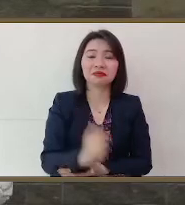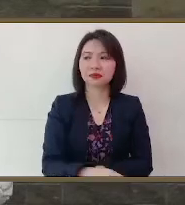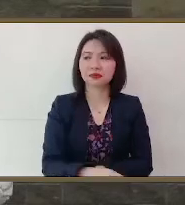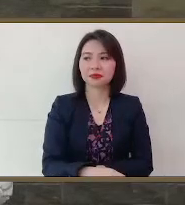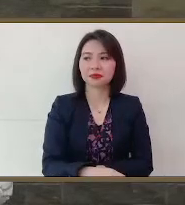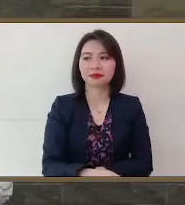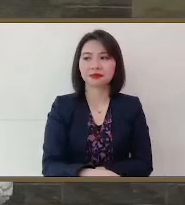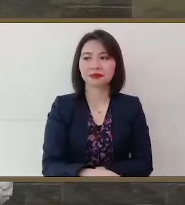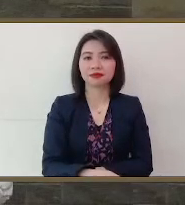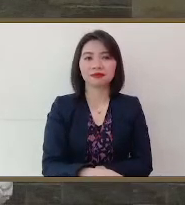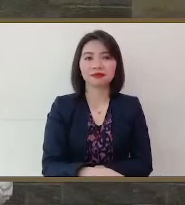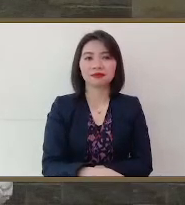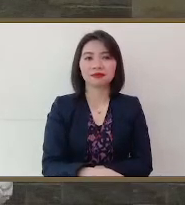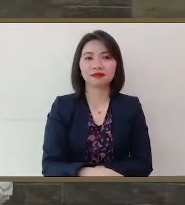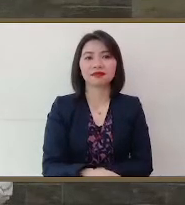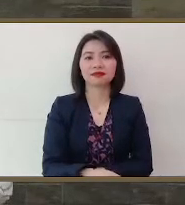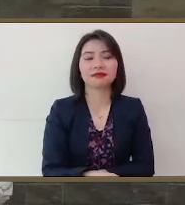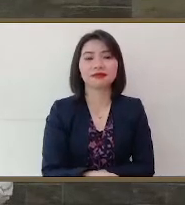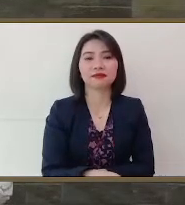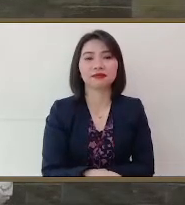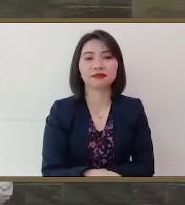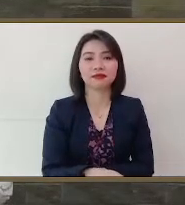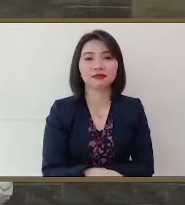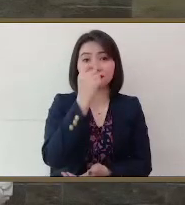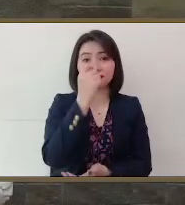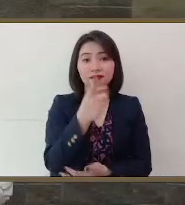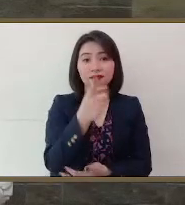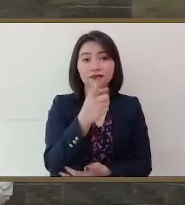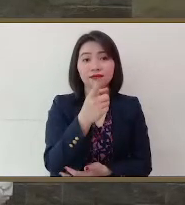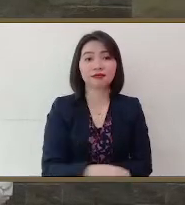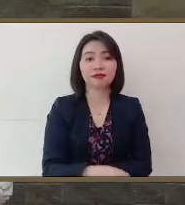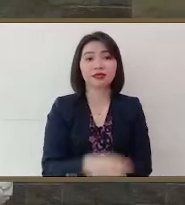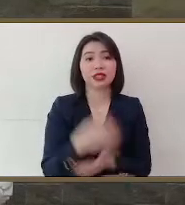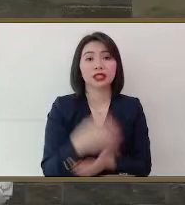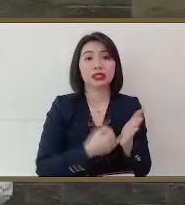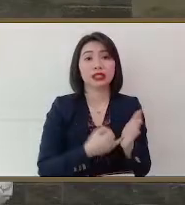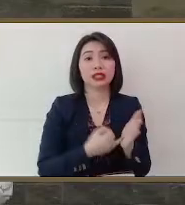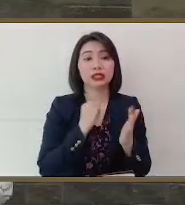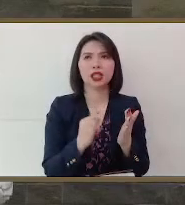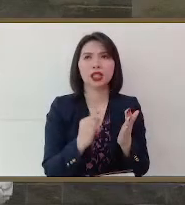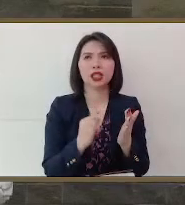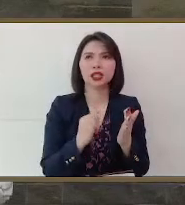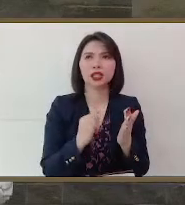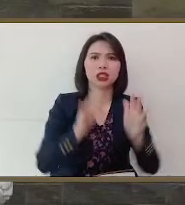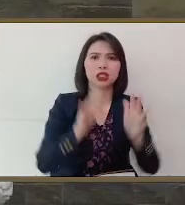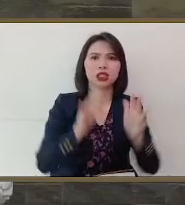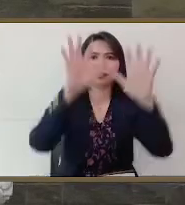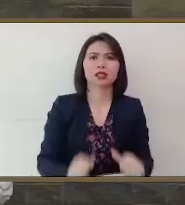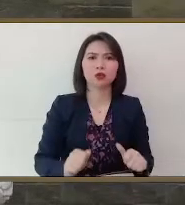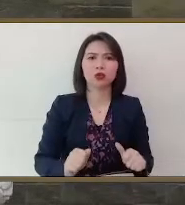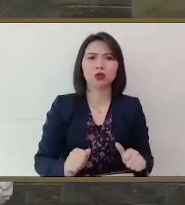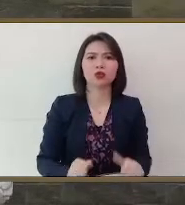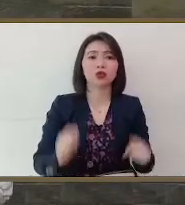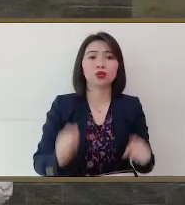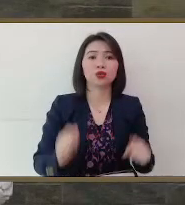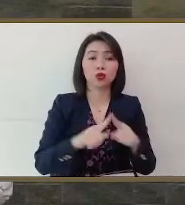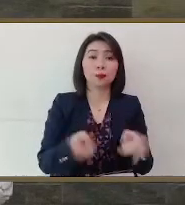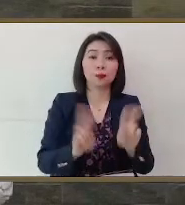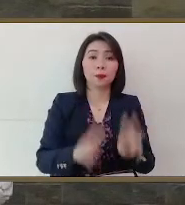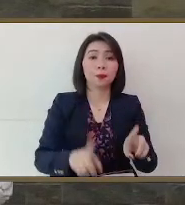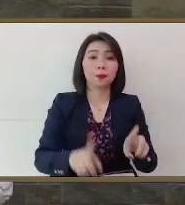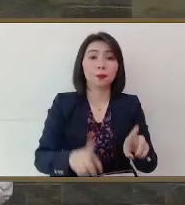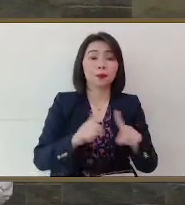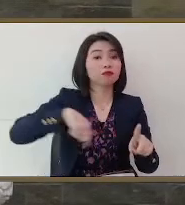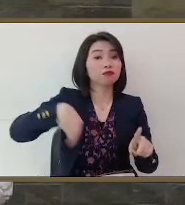Are you aware of that? Is it possible? Posible kaya ito, mga kapatid, na mangyari sa atin? Posible kaya ito na